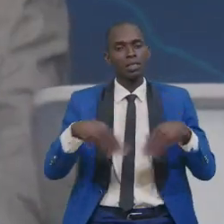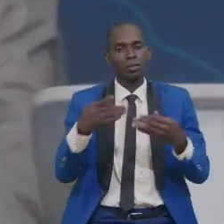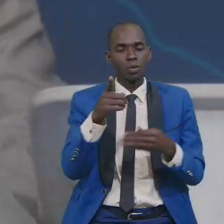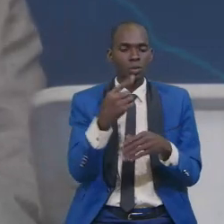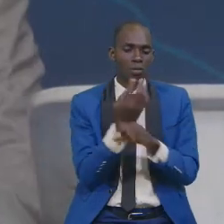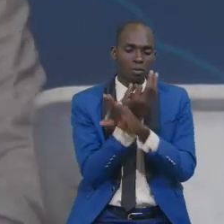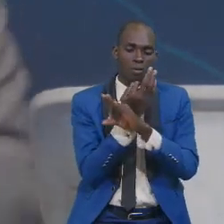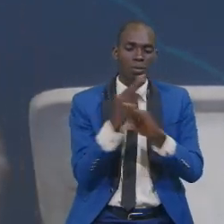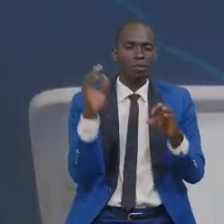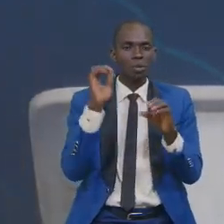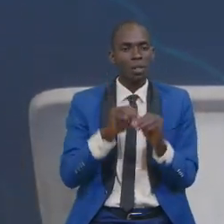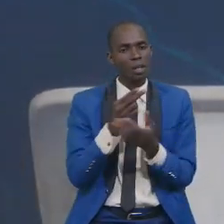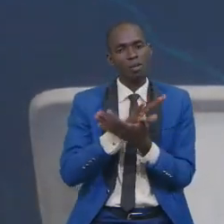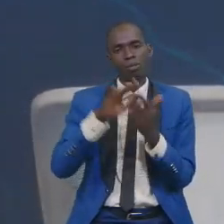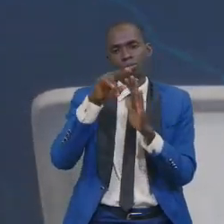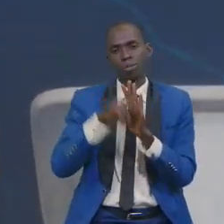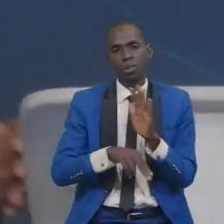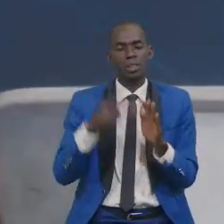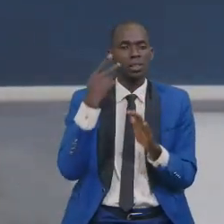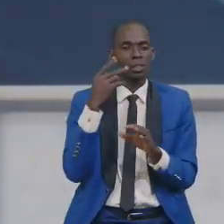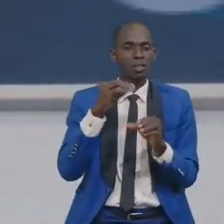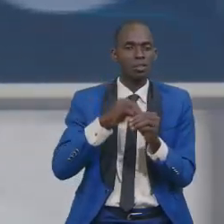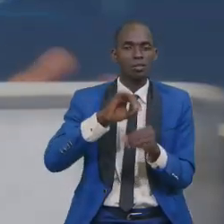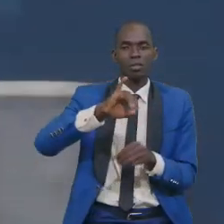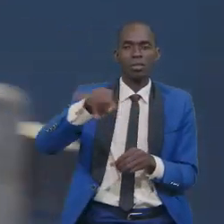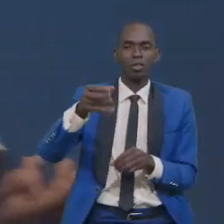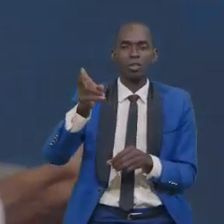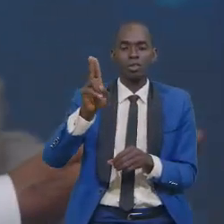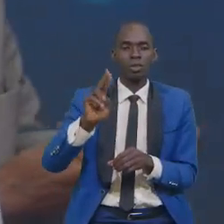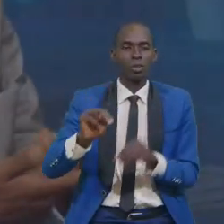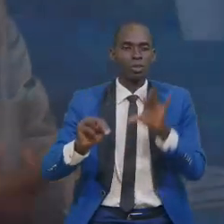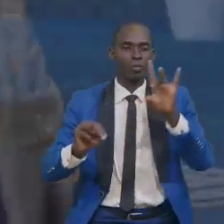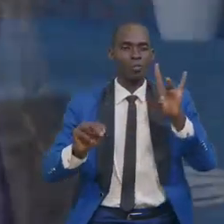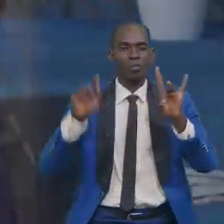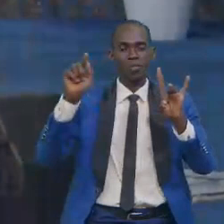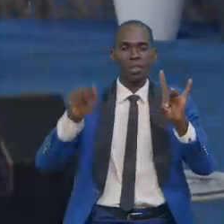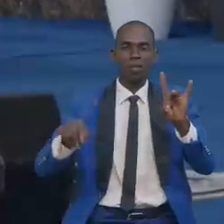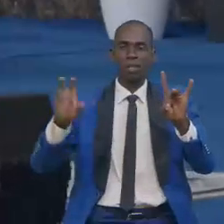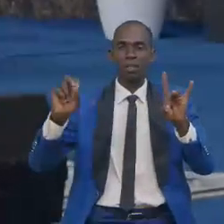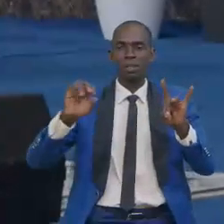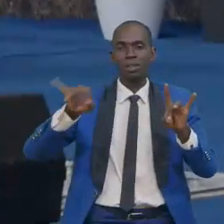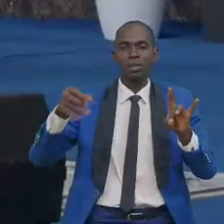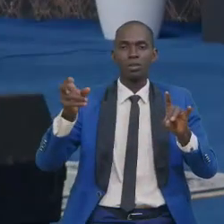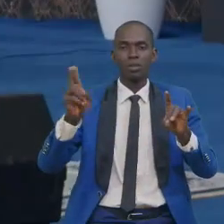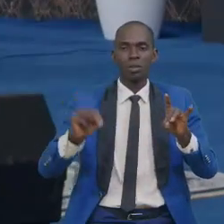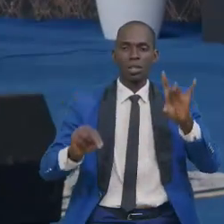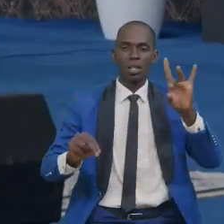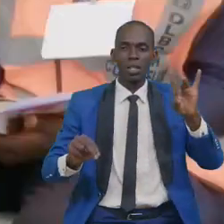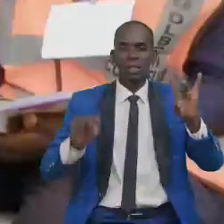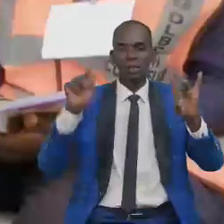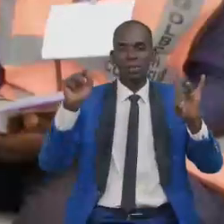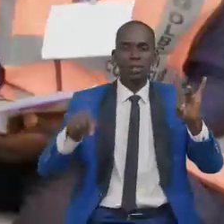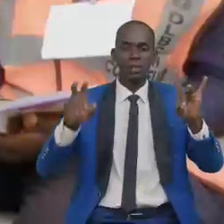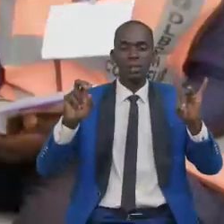Holiness while looking at John chapter 8 verse 30 it says as he speak